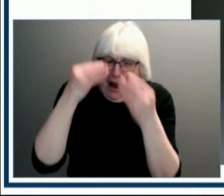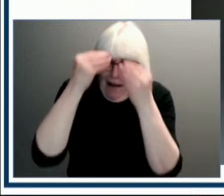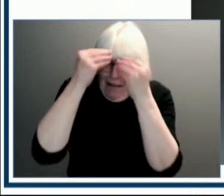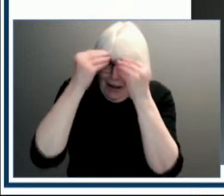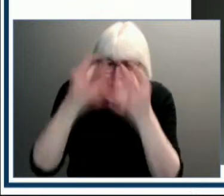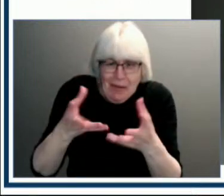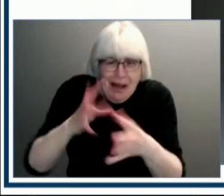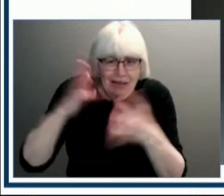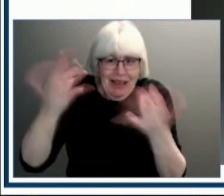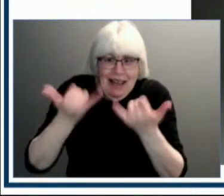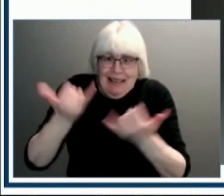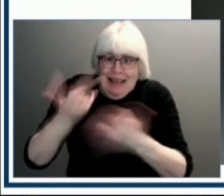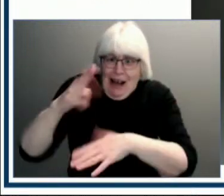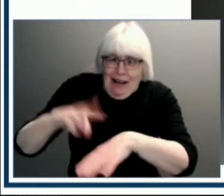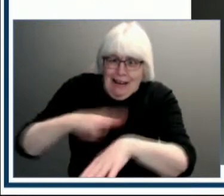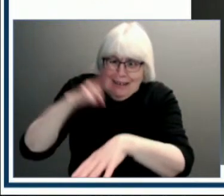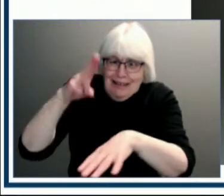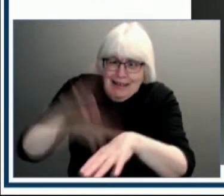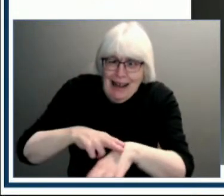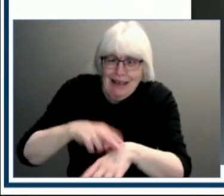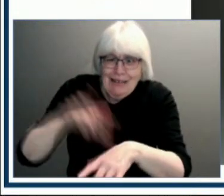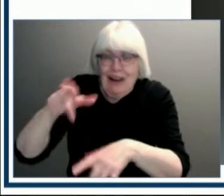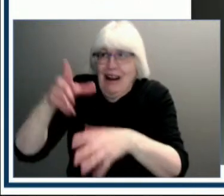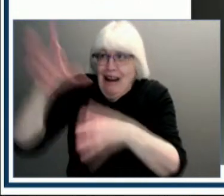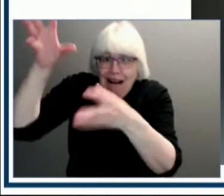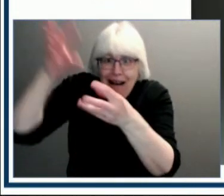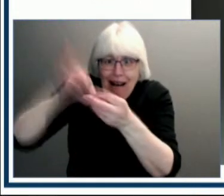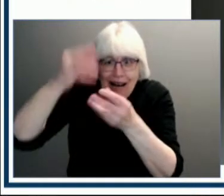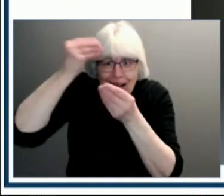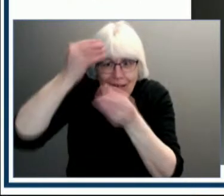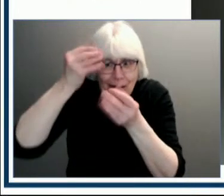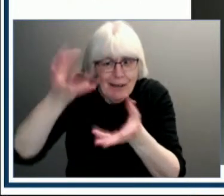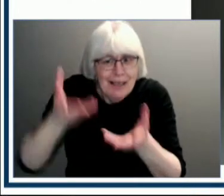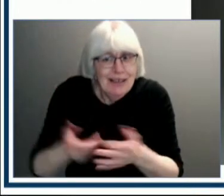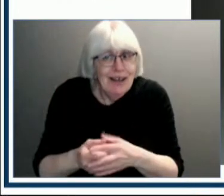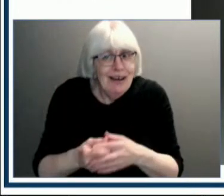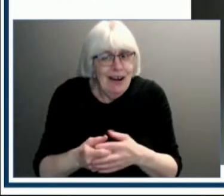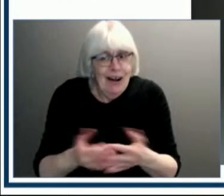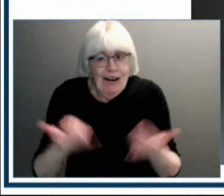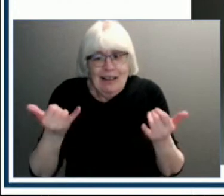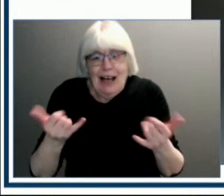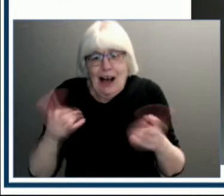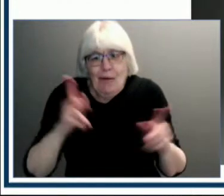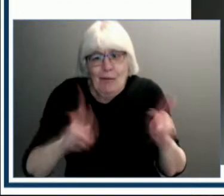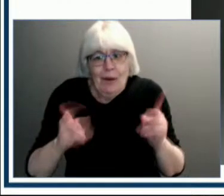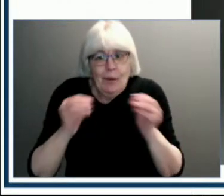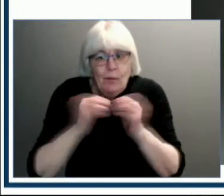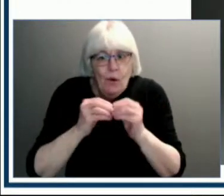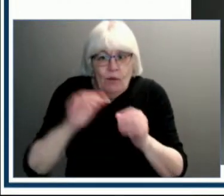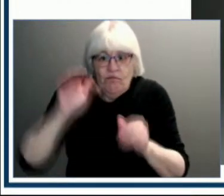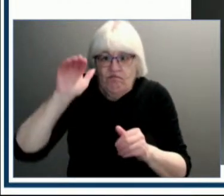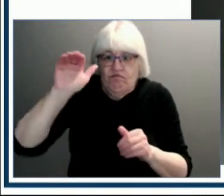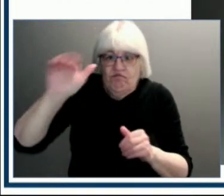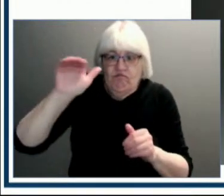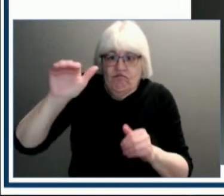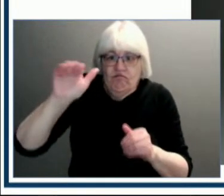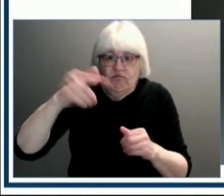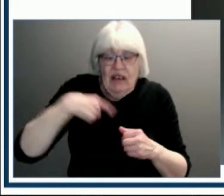significant increases in access for mental health services. It's particularly around young people. This is